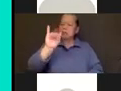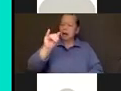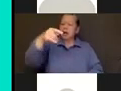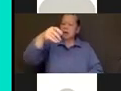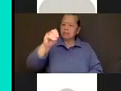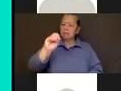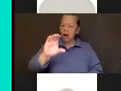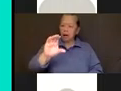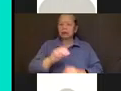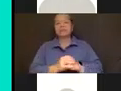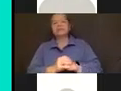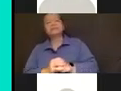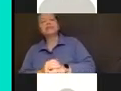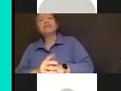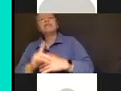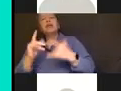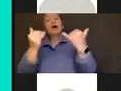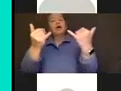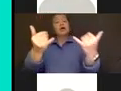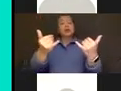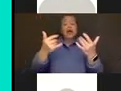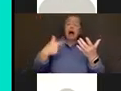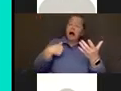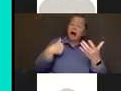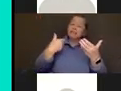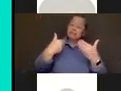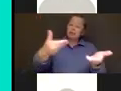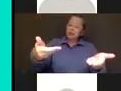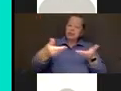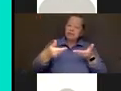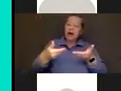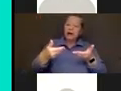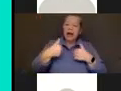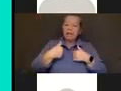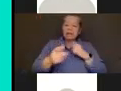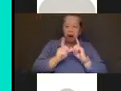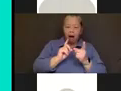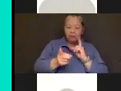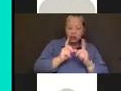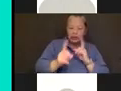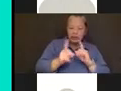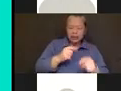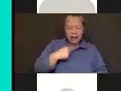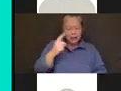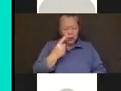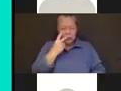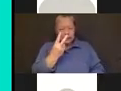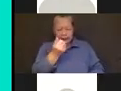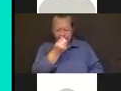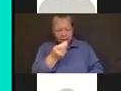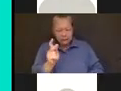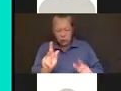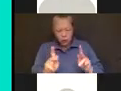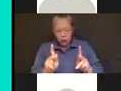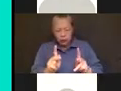So here, I will invite conversation. And because I can only see a few of you as I'm sharing the screen, if